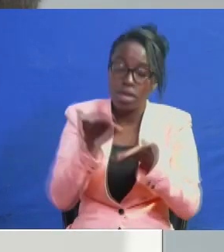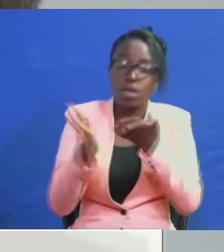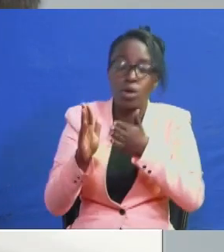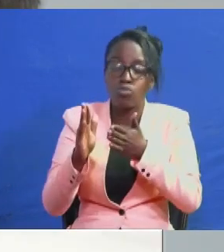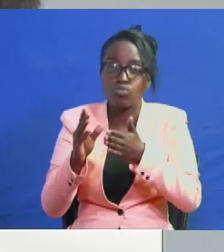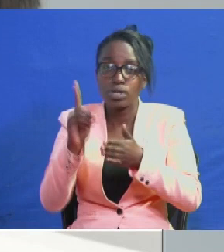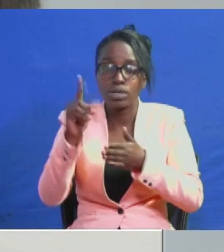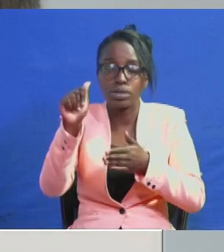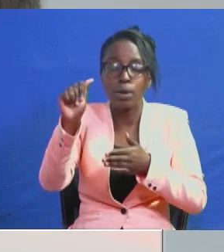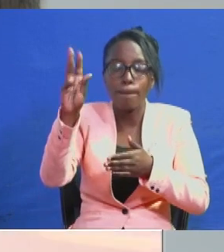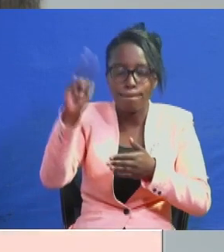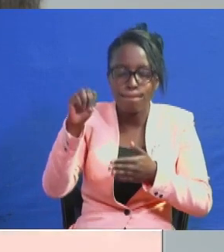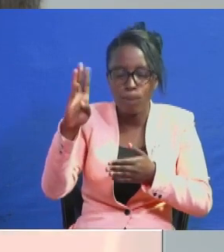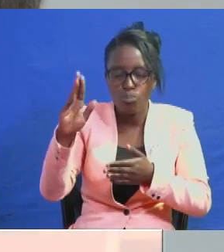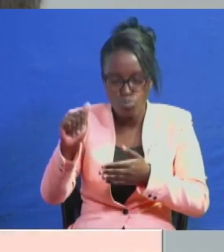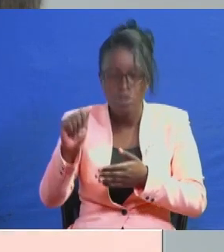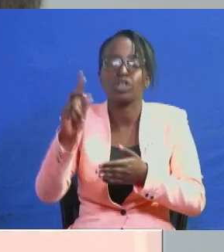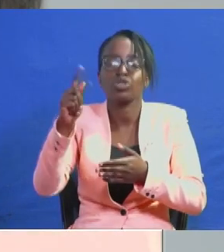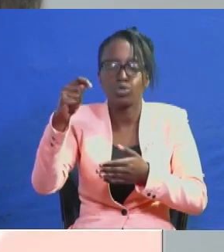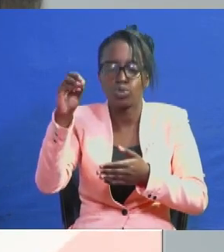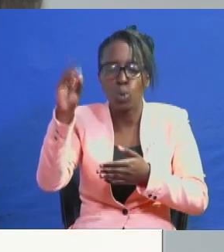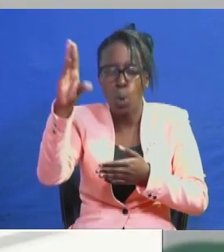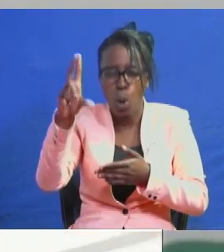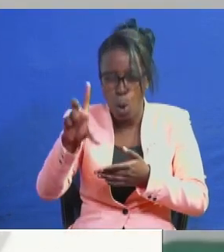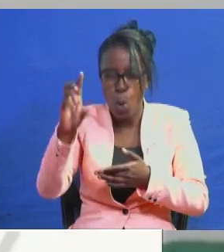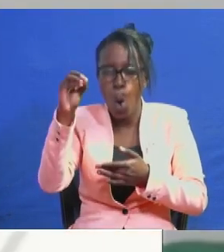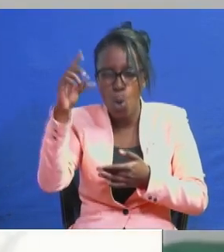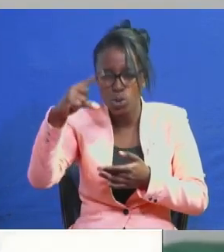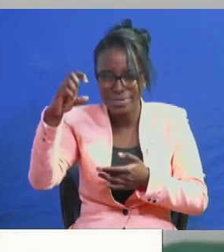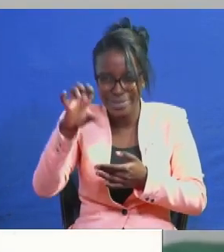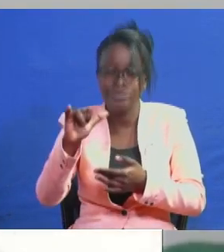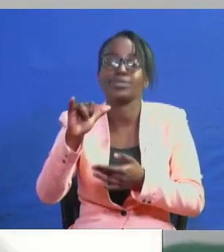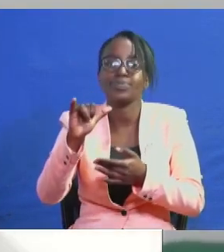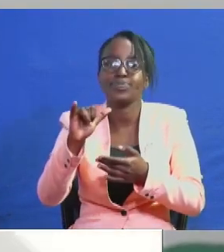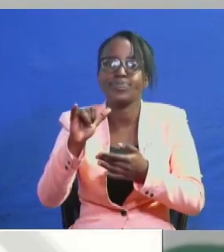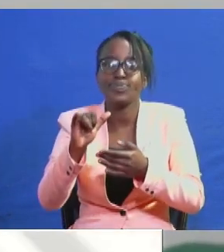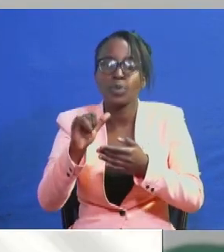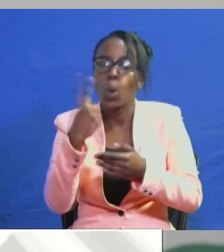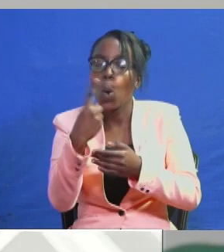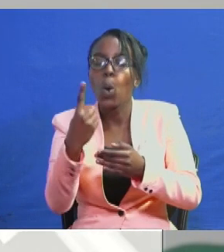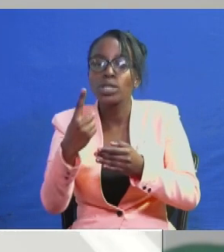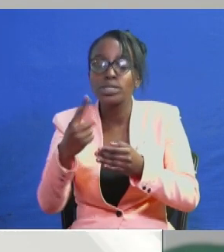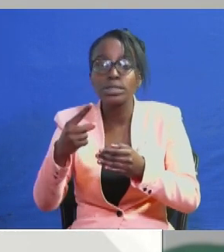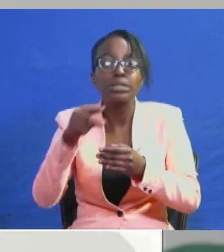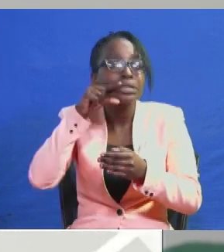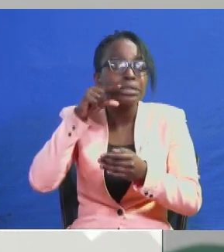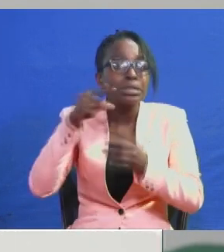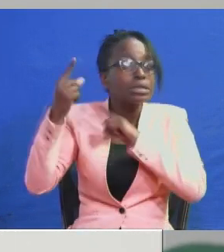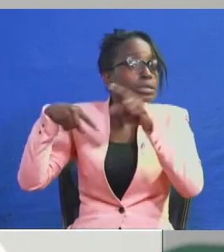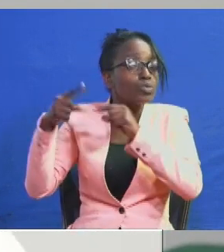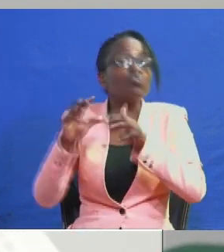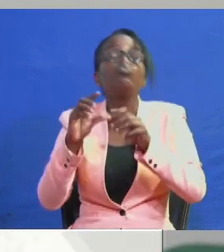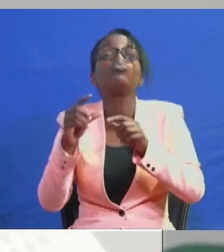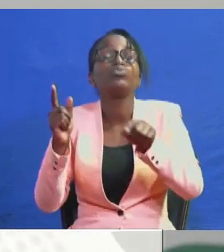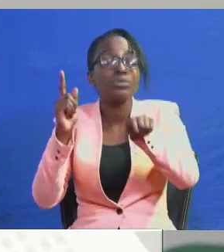dermatologist perspective, there's something called alopecia. Alopecia is a general term for hair loss, okay?